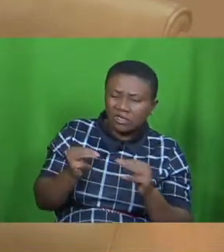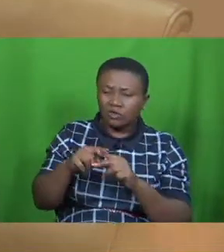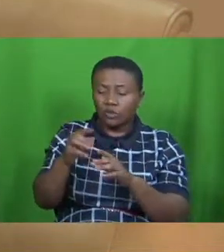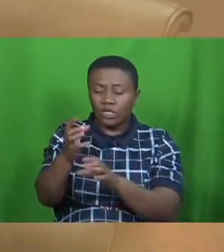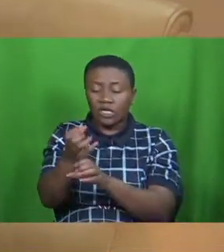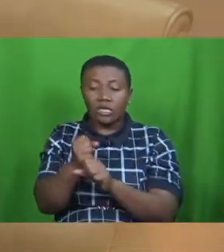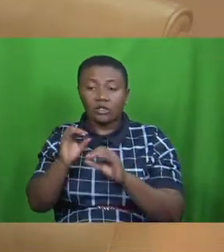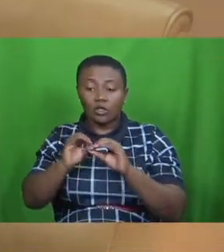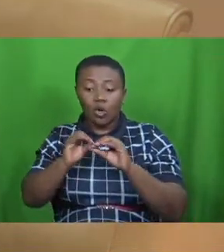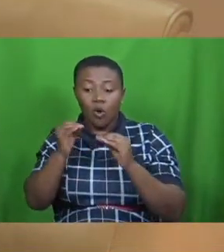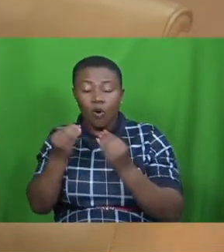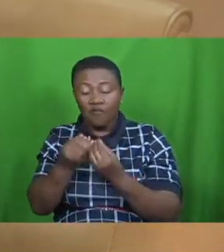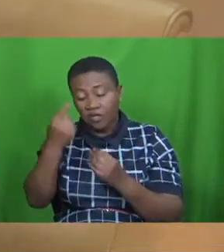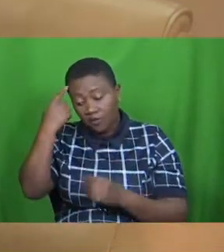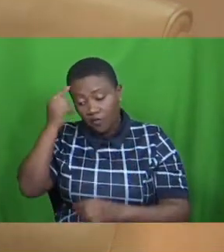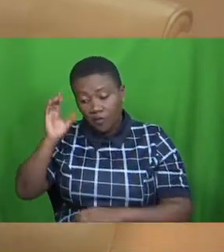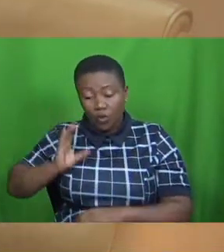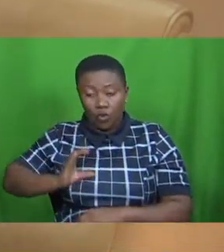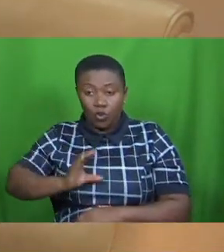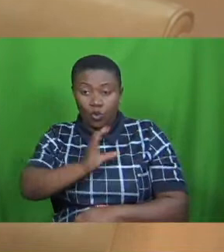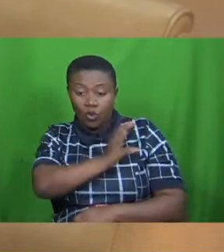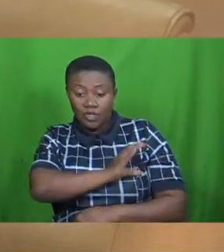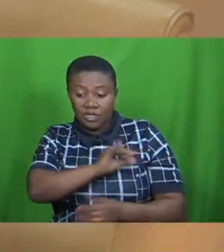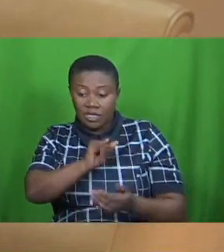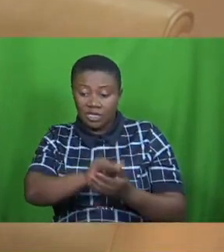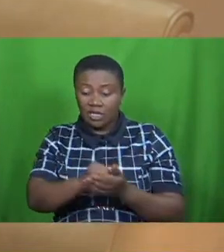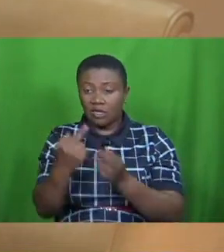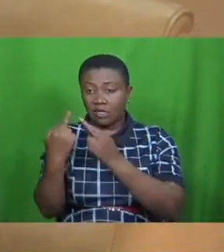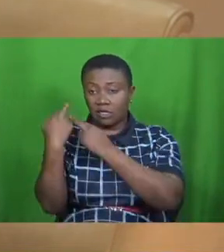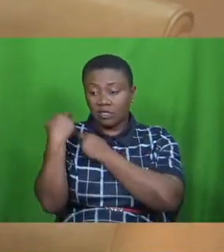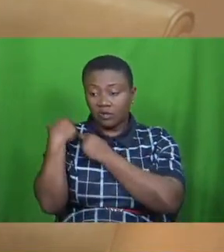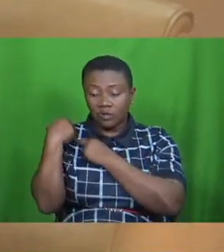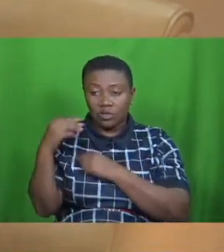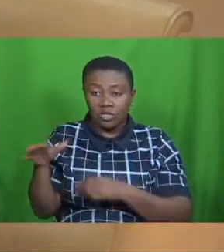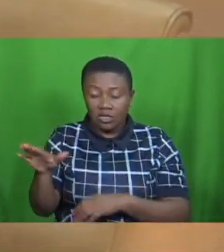the committee that facilitated their work.